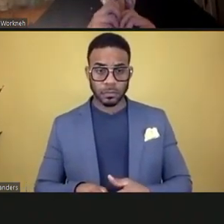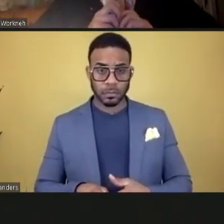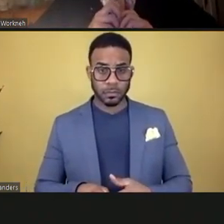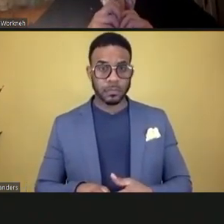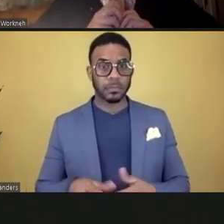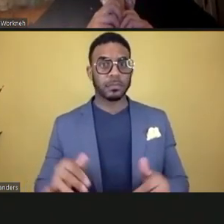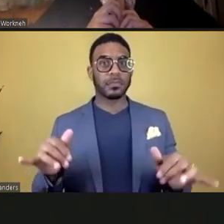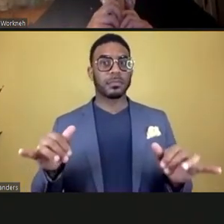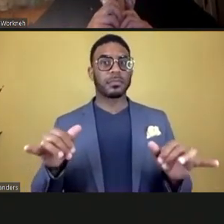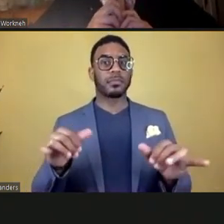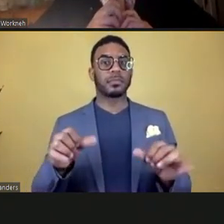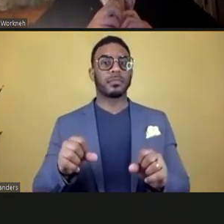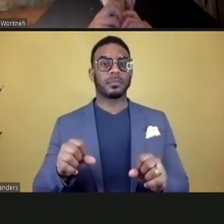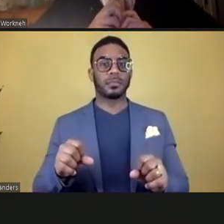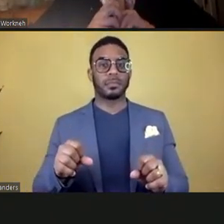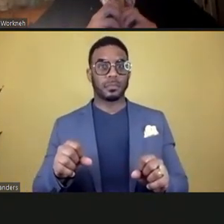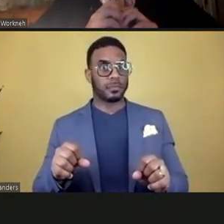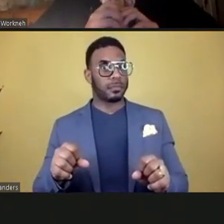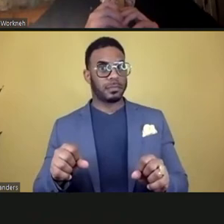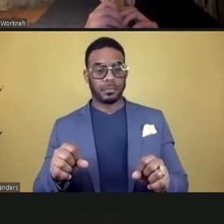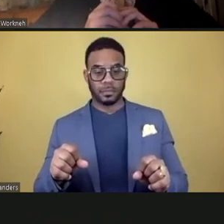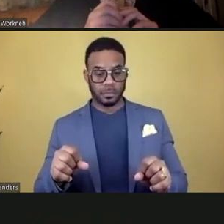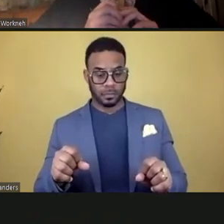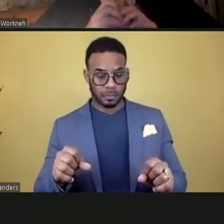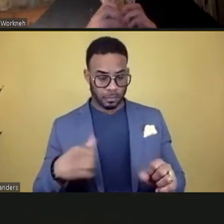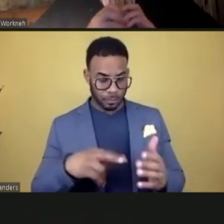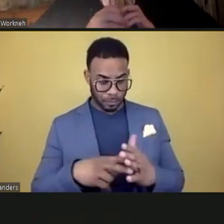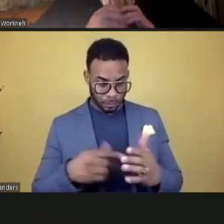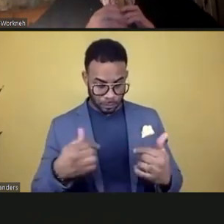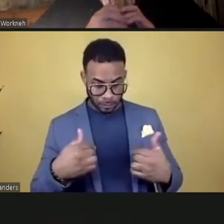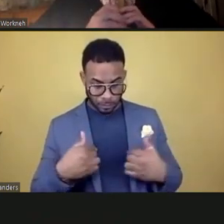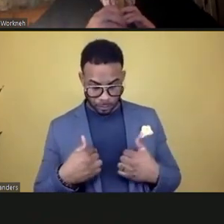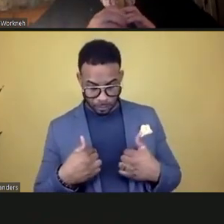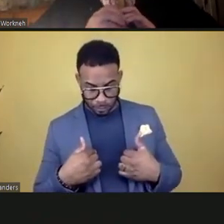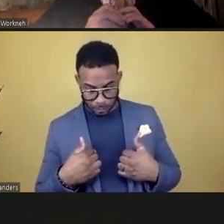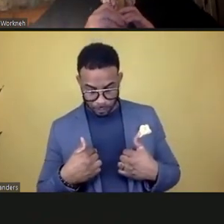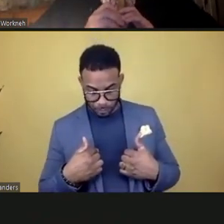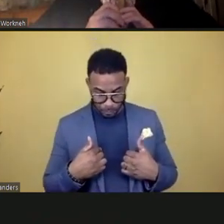Yeah, no. I mean,